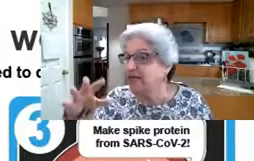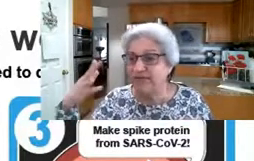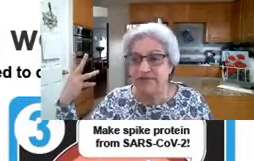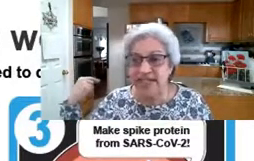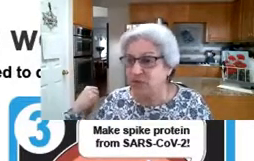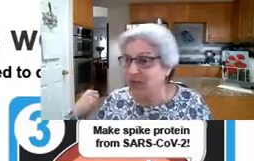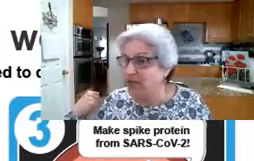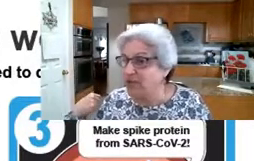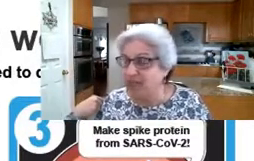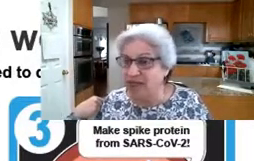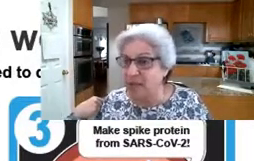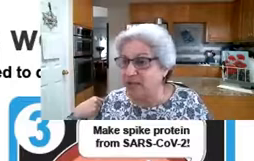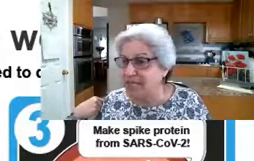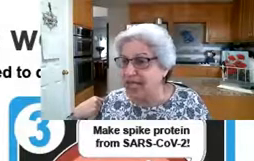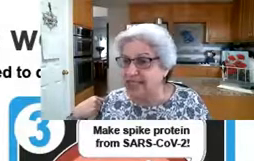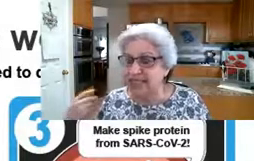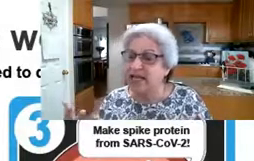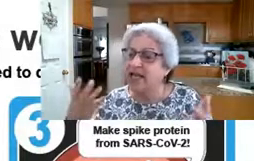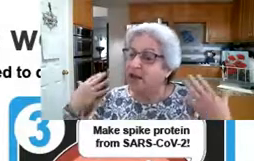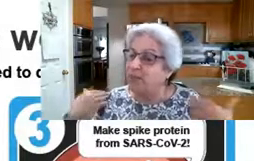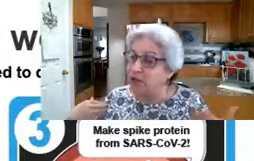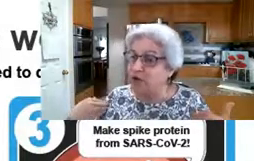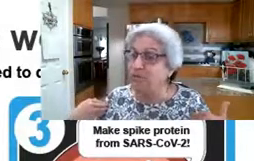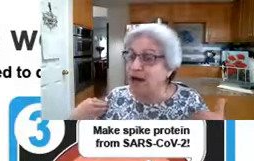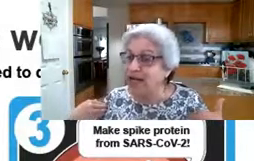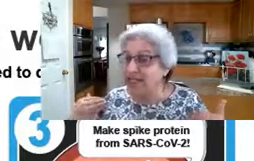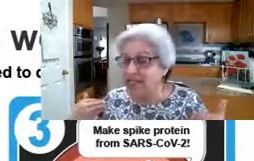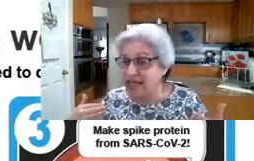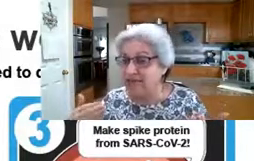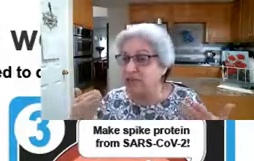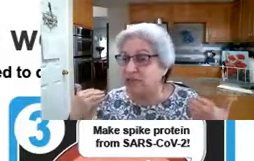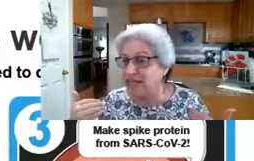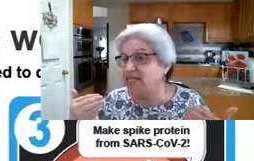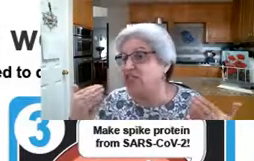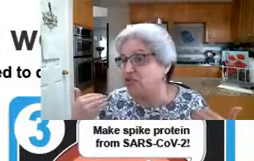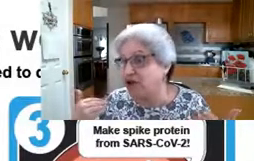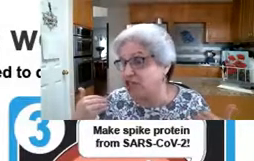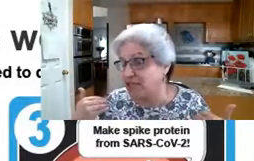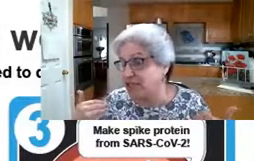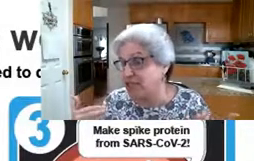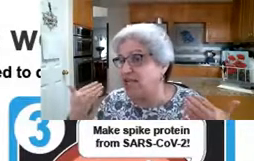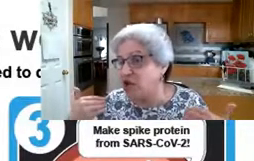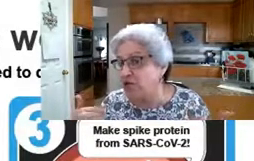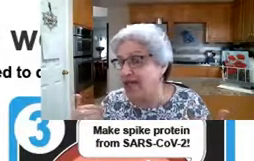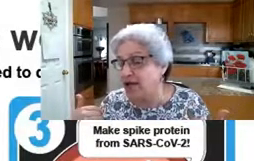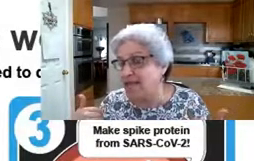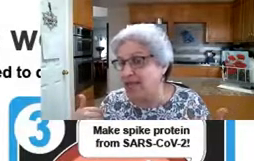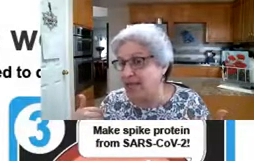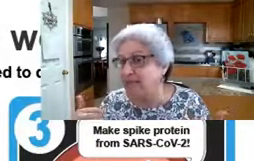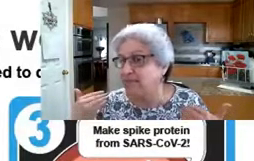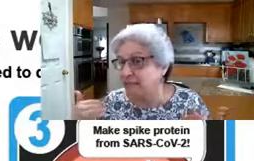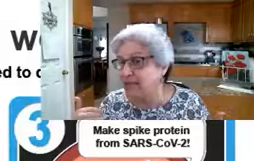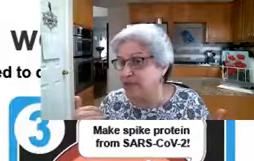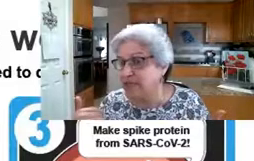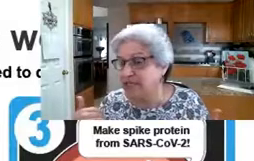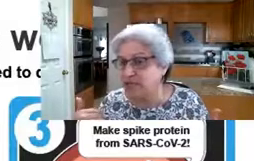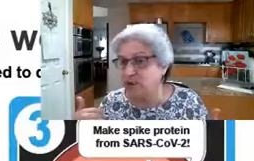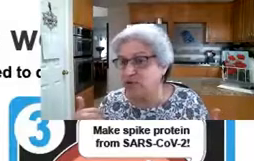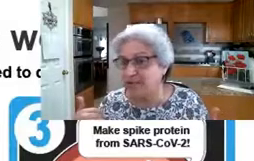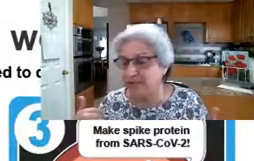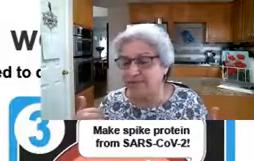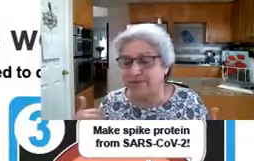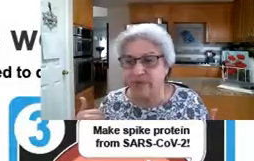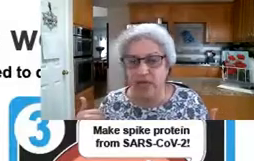vaccine fades away within a couple days, but your body is left with the instructions and knows how to make